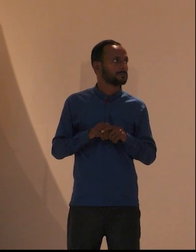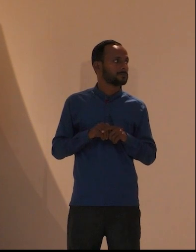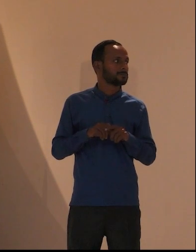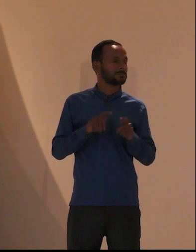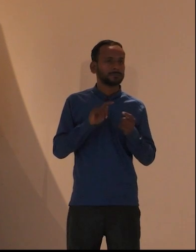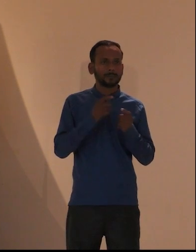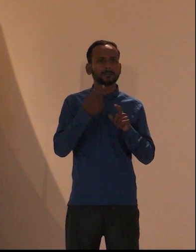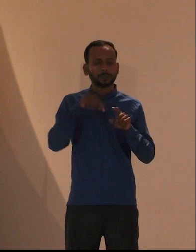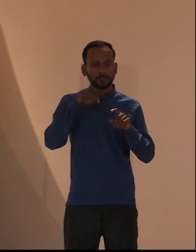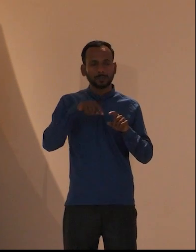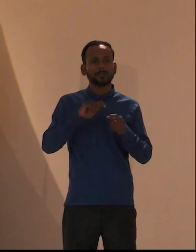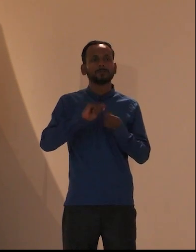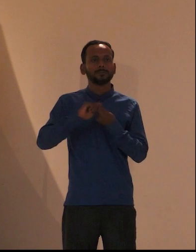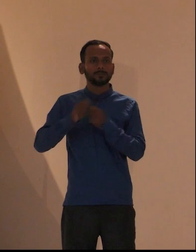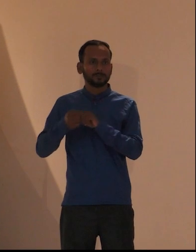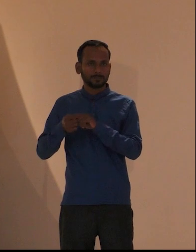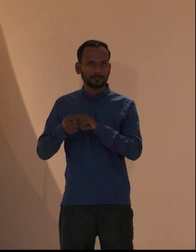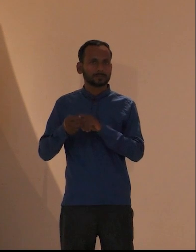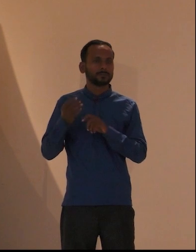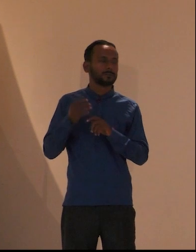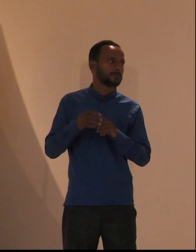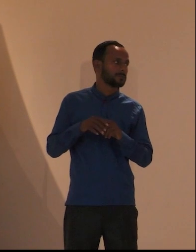and how it is now. So the fabric